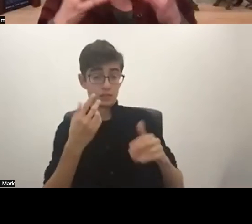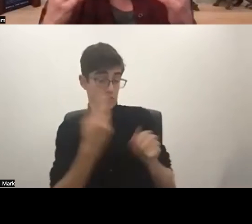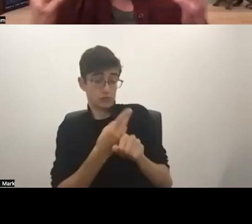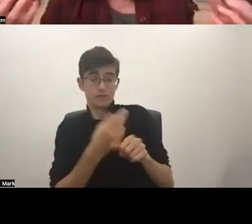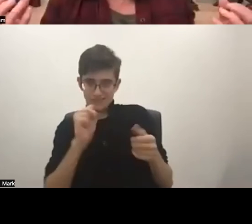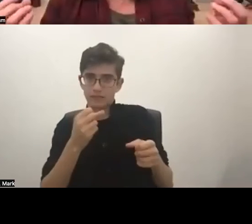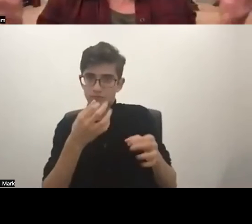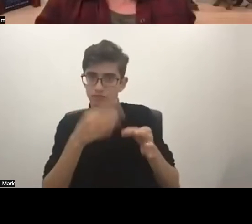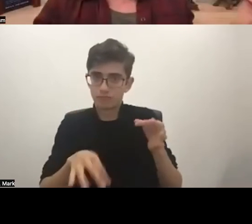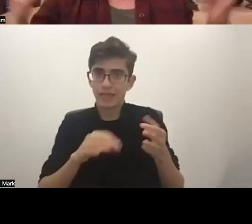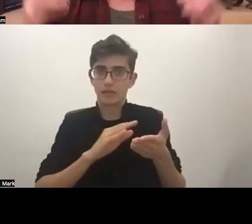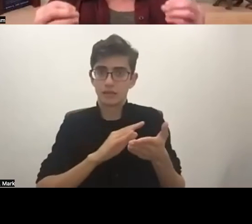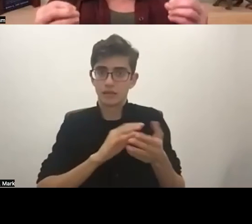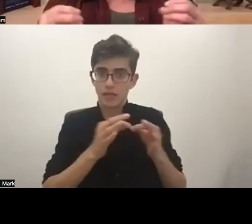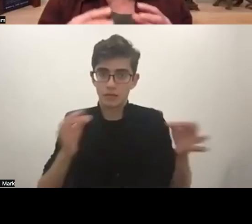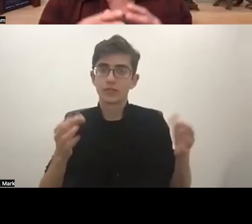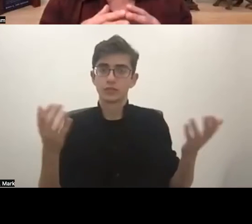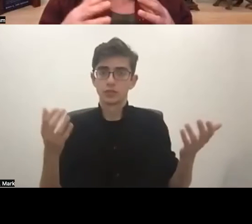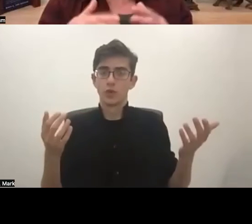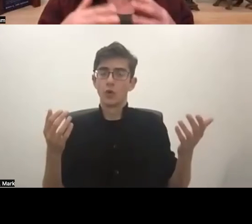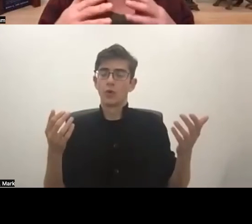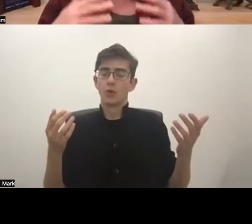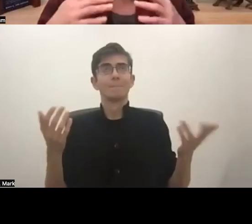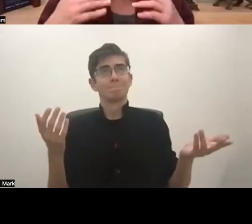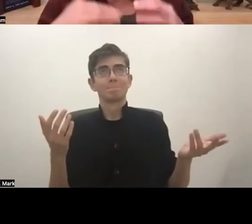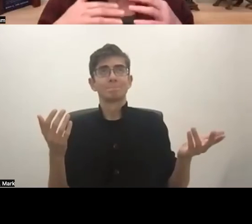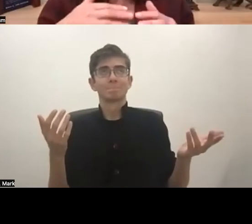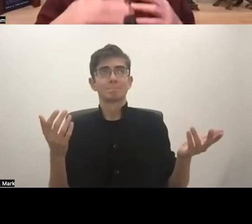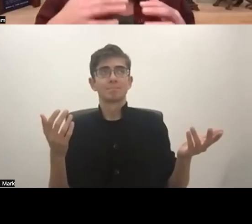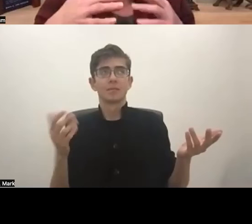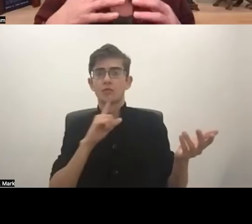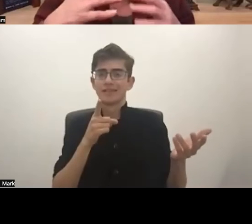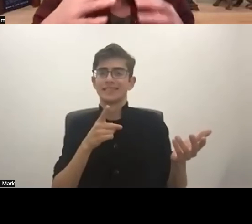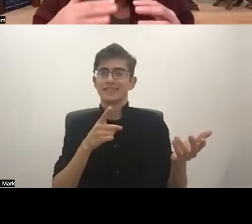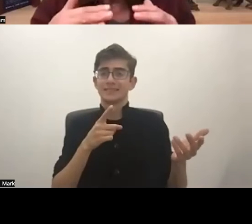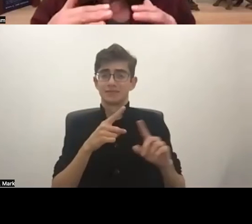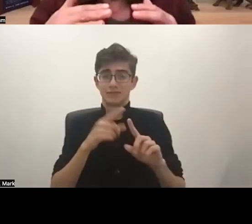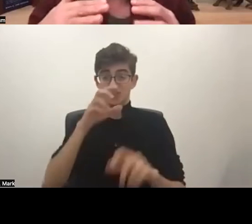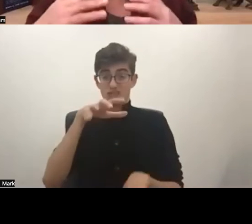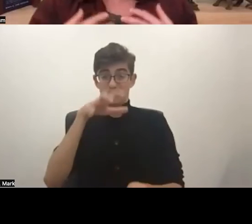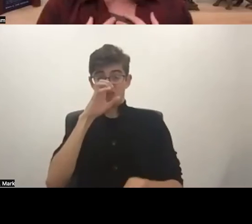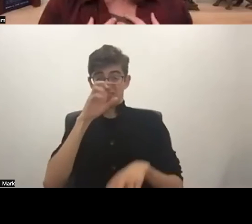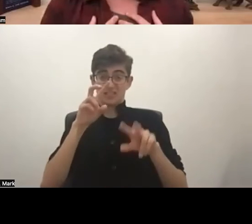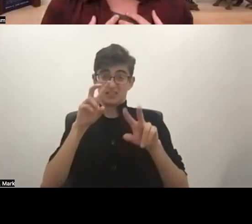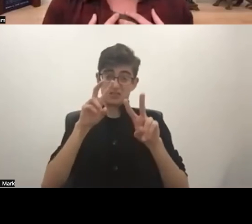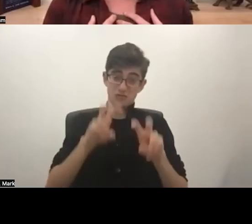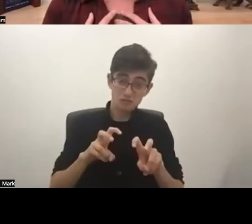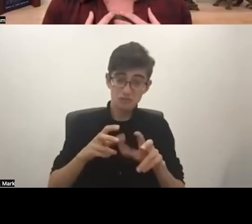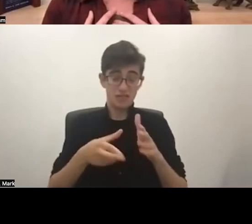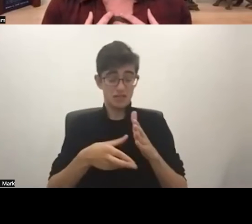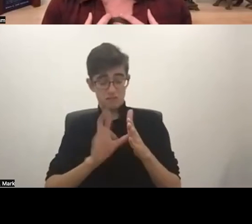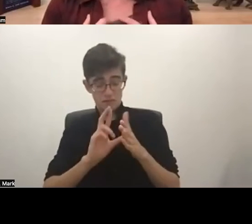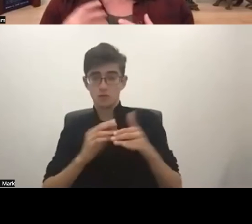Actually, those elements that get brought to play from a strict scrutiny review, to me, is